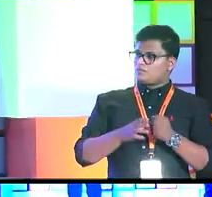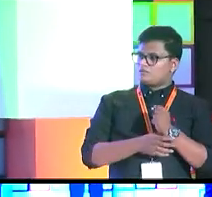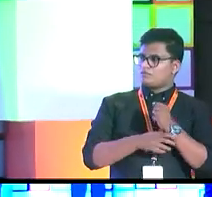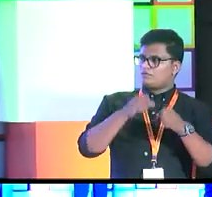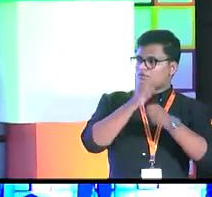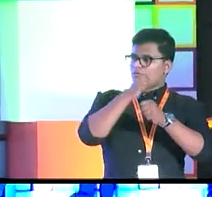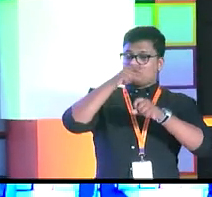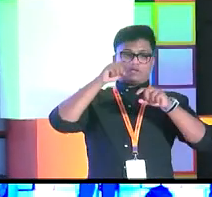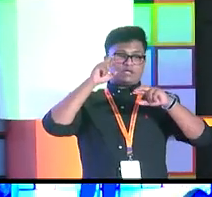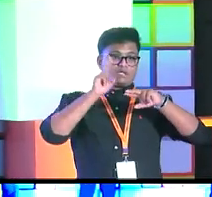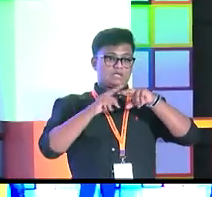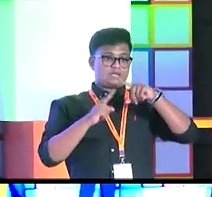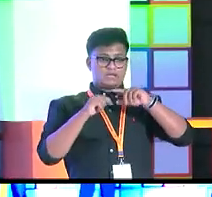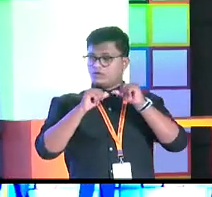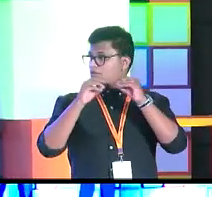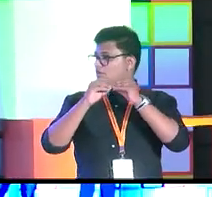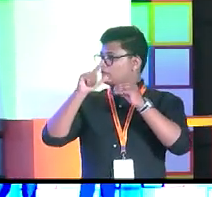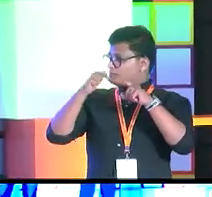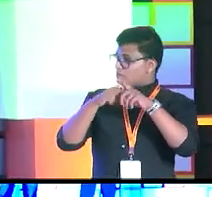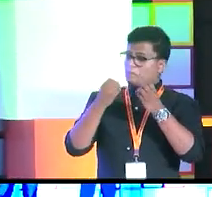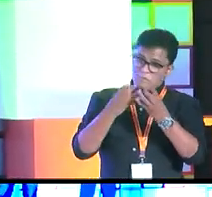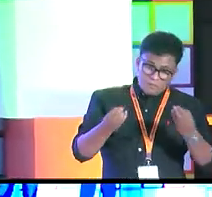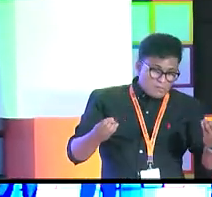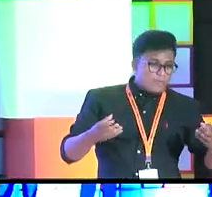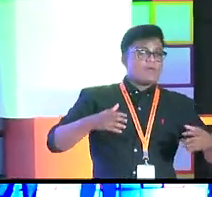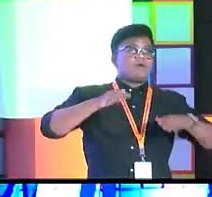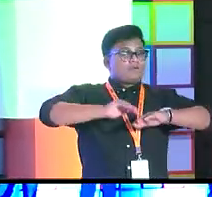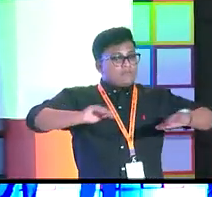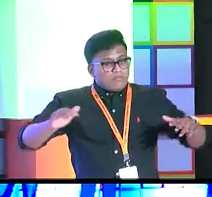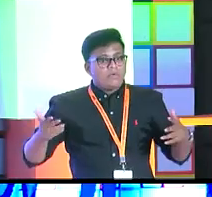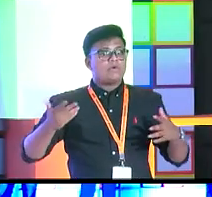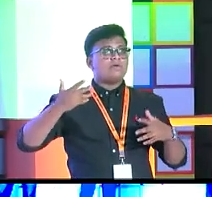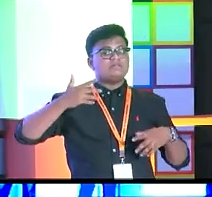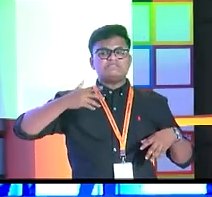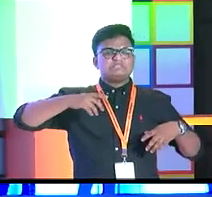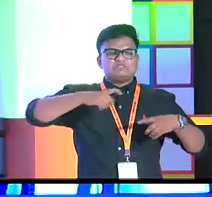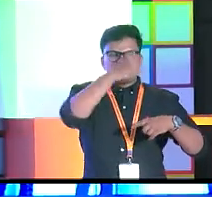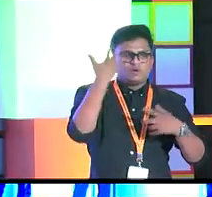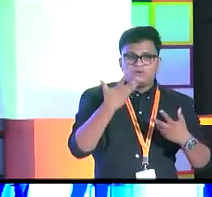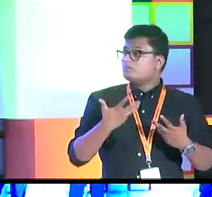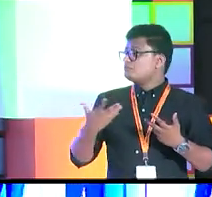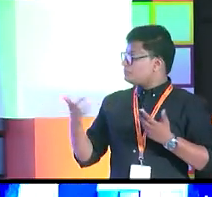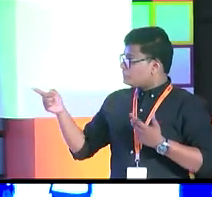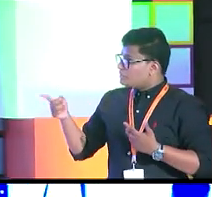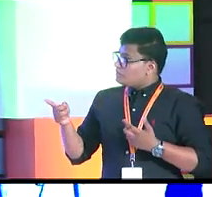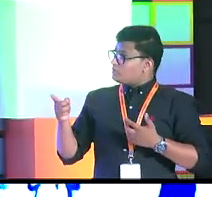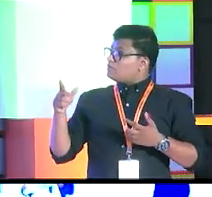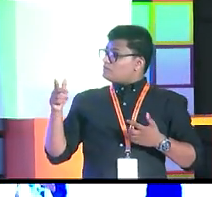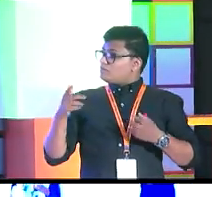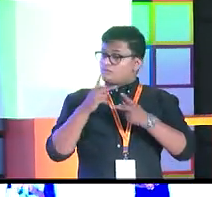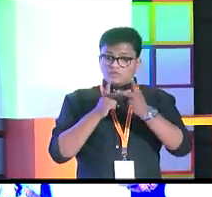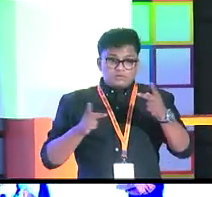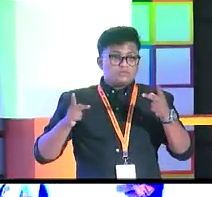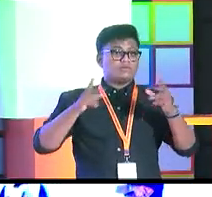with disabilities in India are still unemployed, and Prateek is trying to change that. He ensures that he has corporate gifting solutions